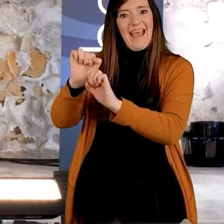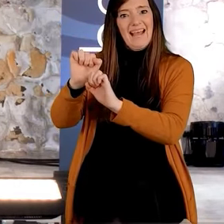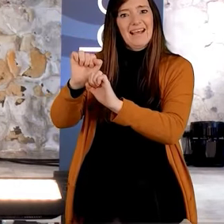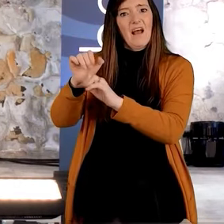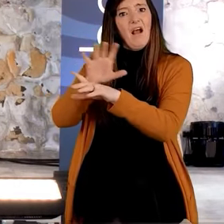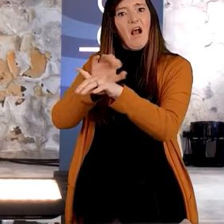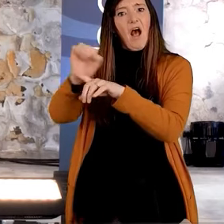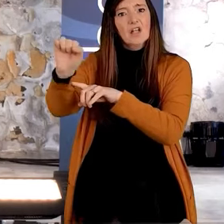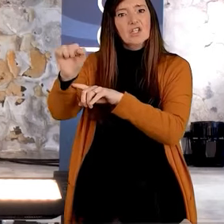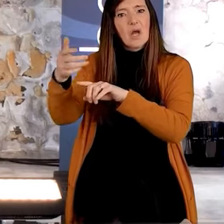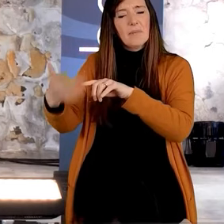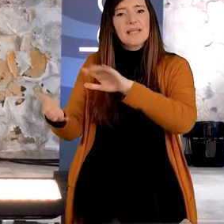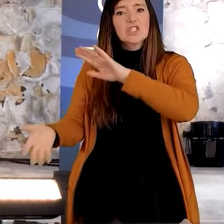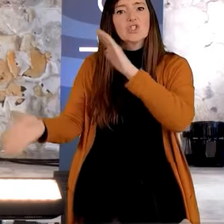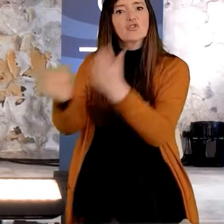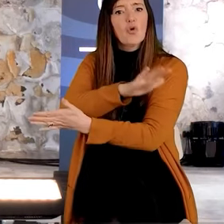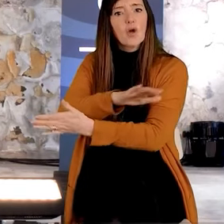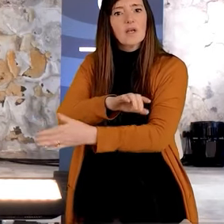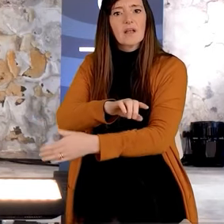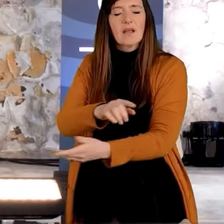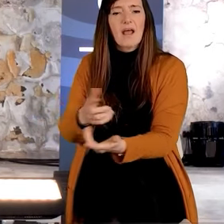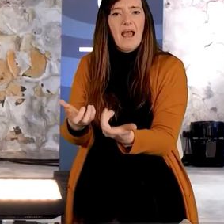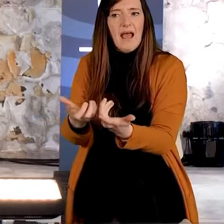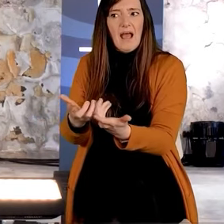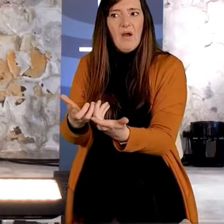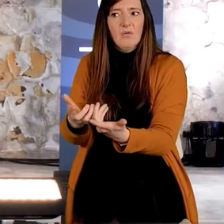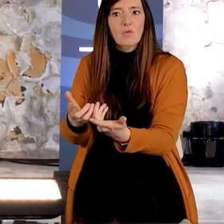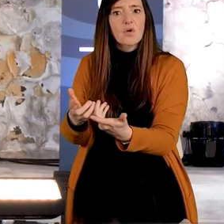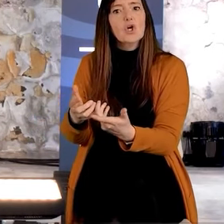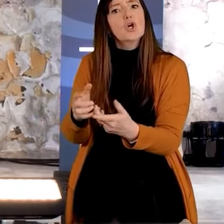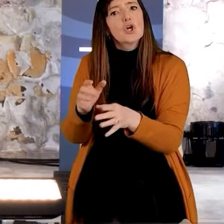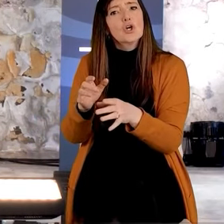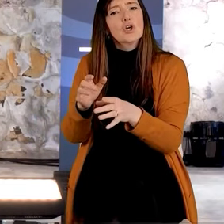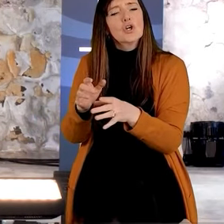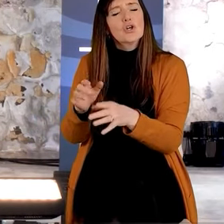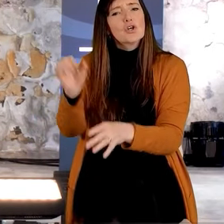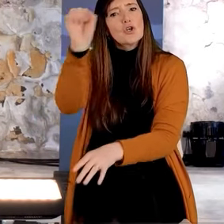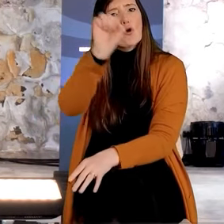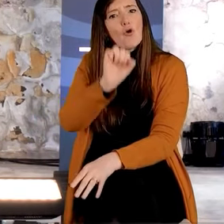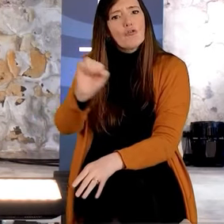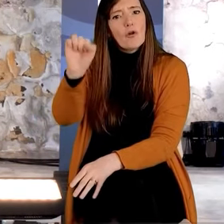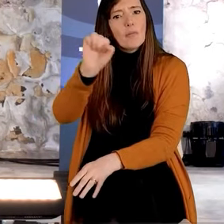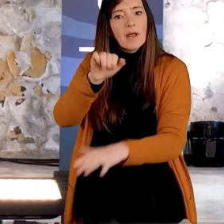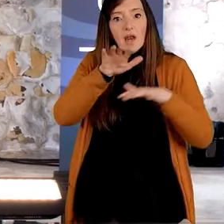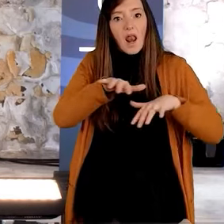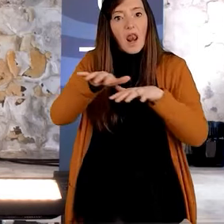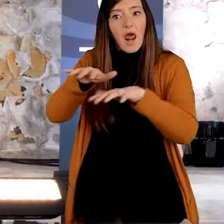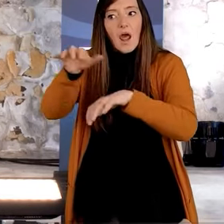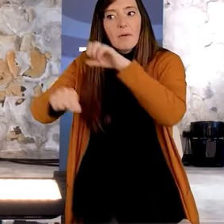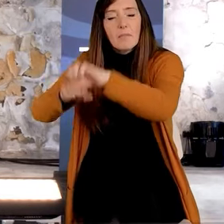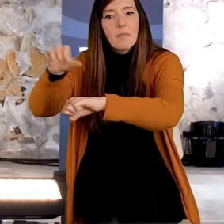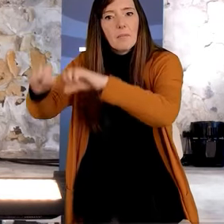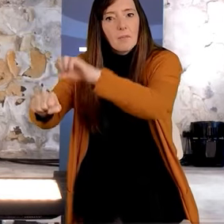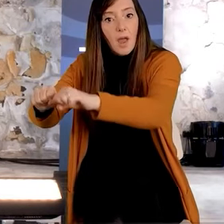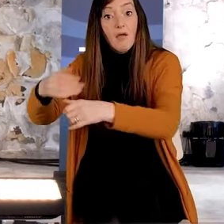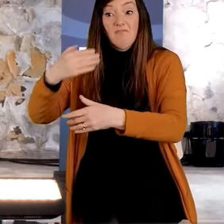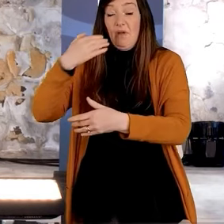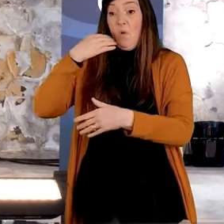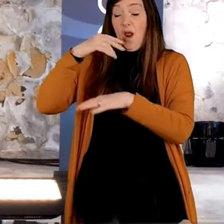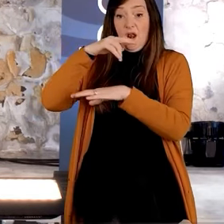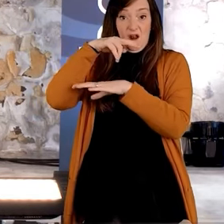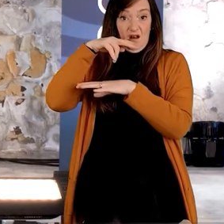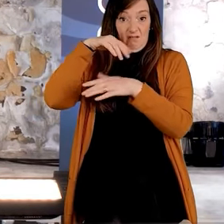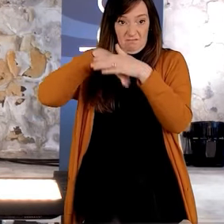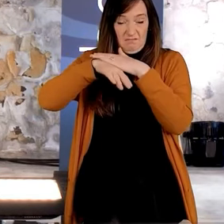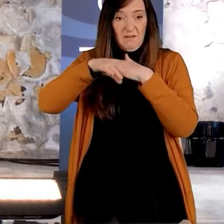incoming Europeans. And of course, that's what we like to think. But actually, when you went around the museum, you discovered that their civilization, if you can